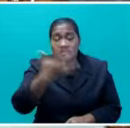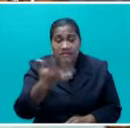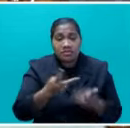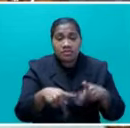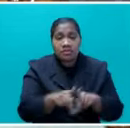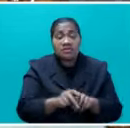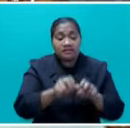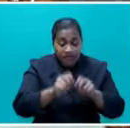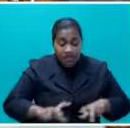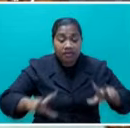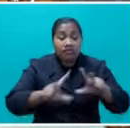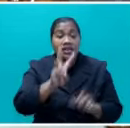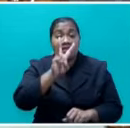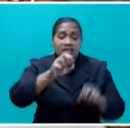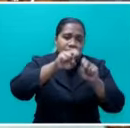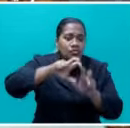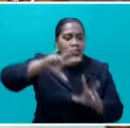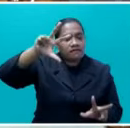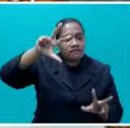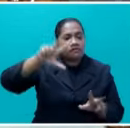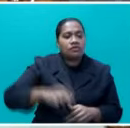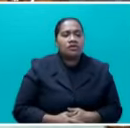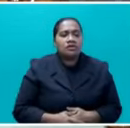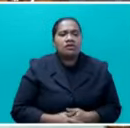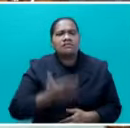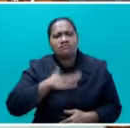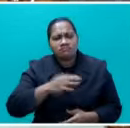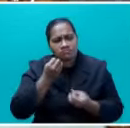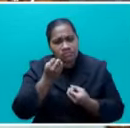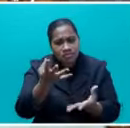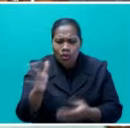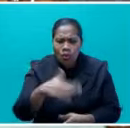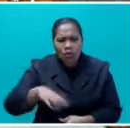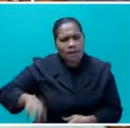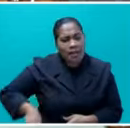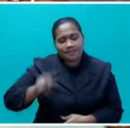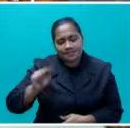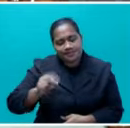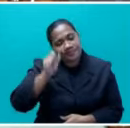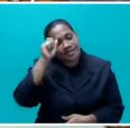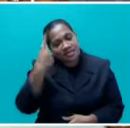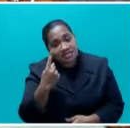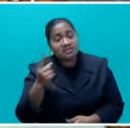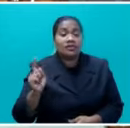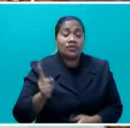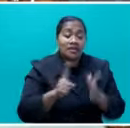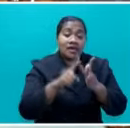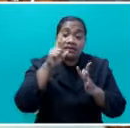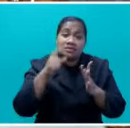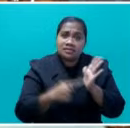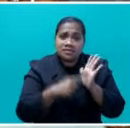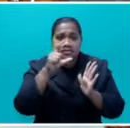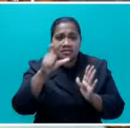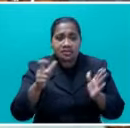3 in Vanua Levu. I very quickly want to highlight, Mr. Speaker, and honourable members need to understand this. We have ITC container, which